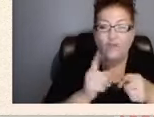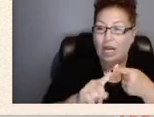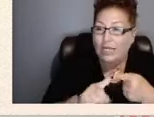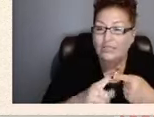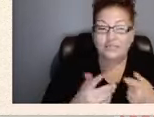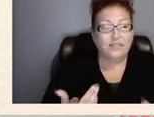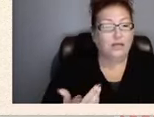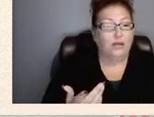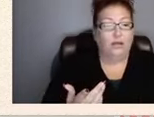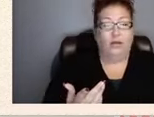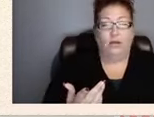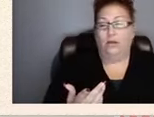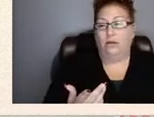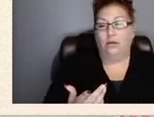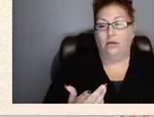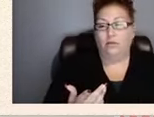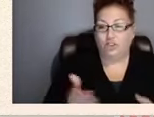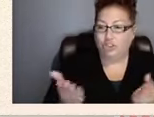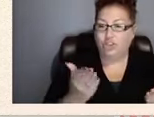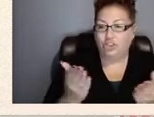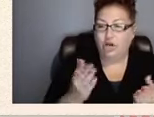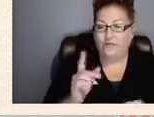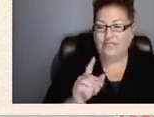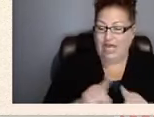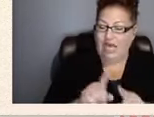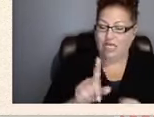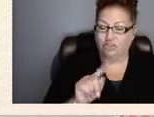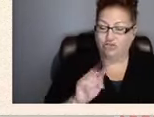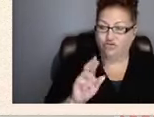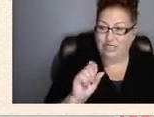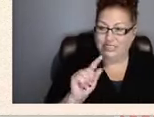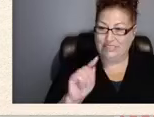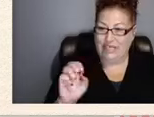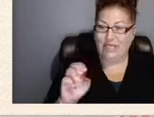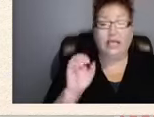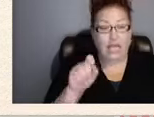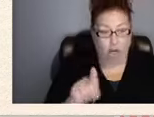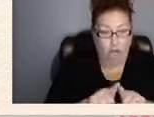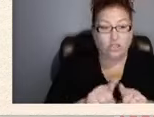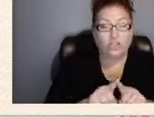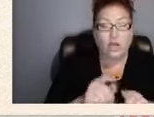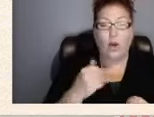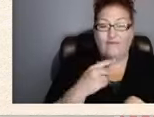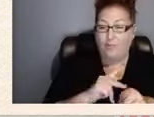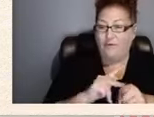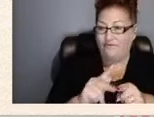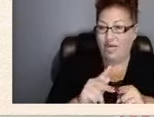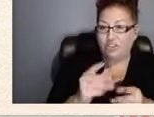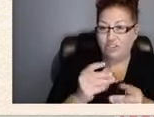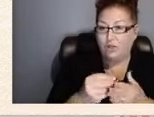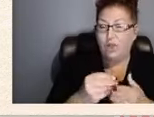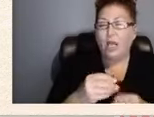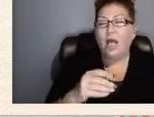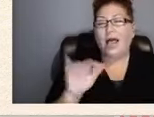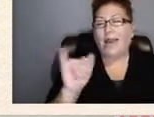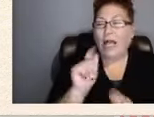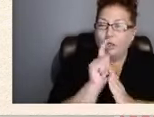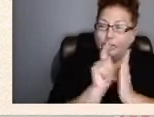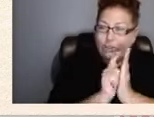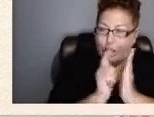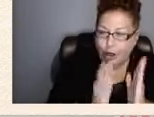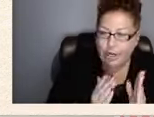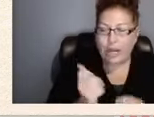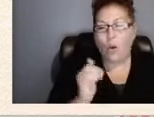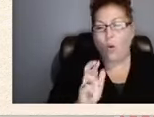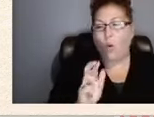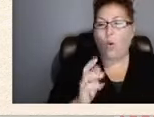to serve as trustees. We can also have a professional fiduciary. So that would be like an attorney serving as the trustee or a